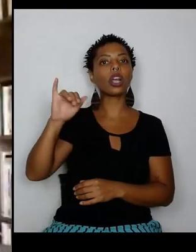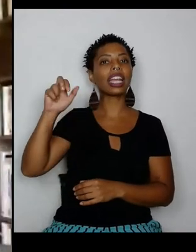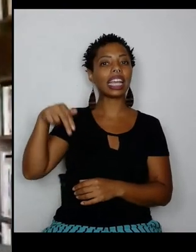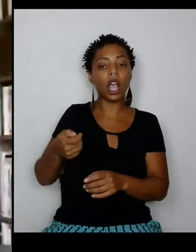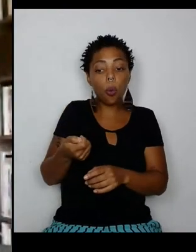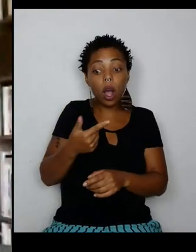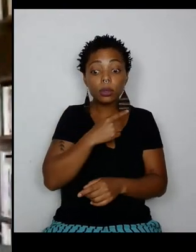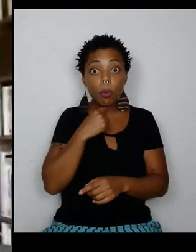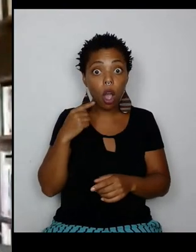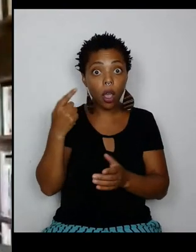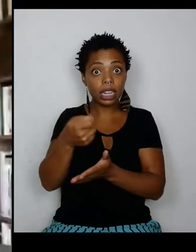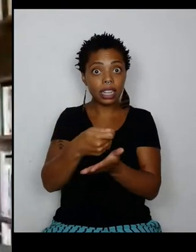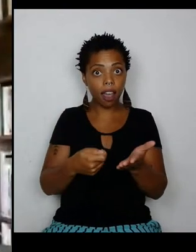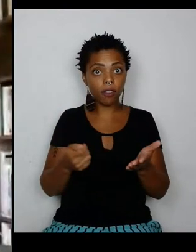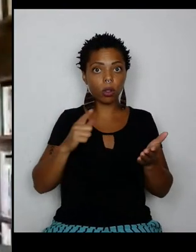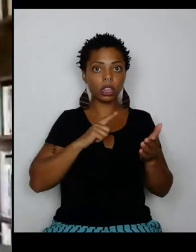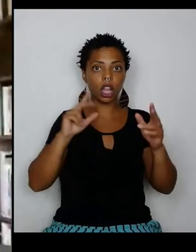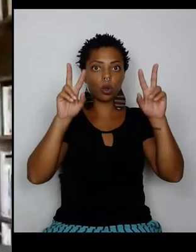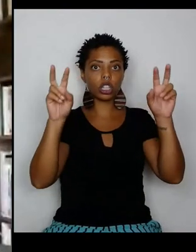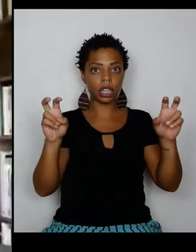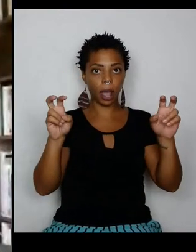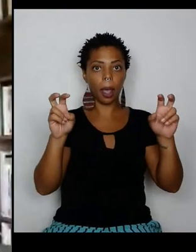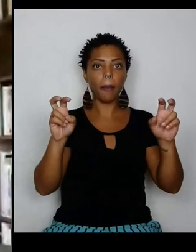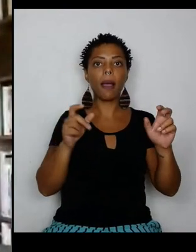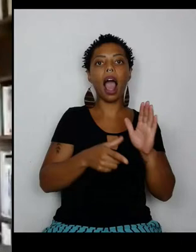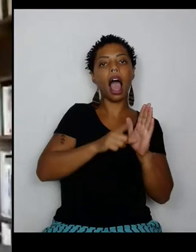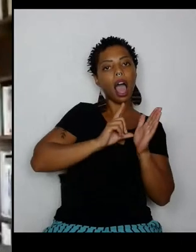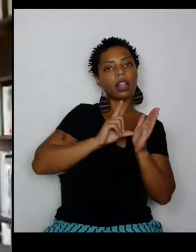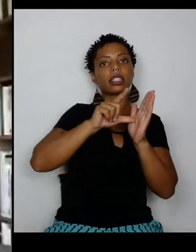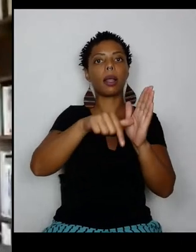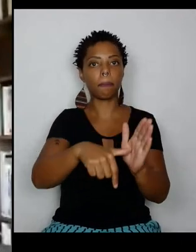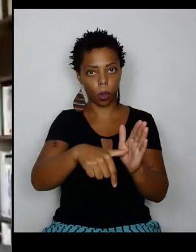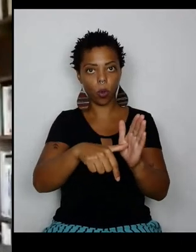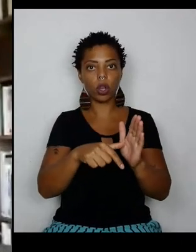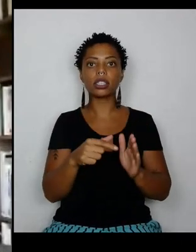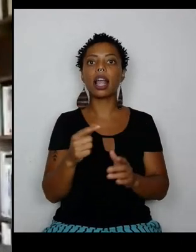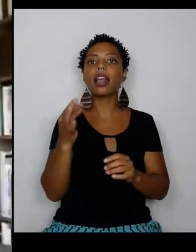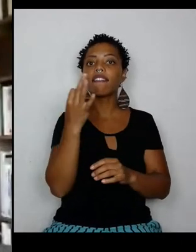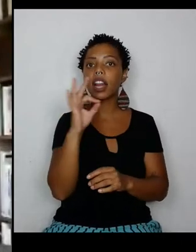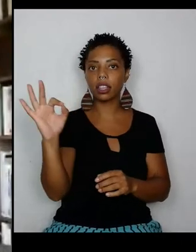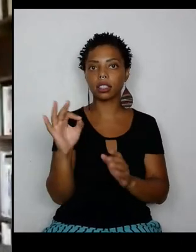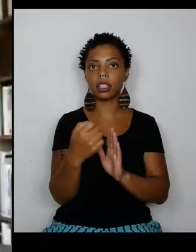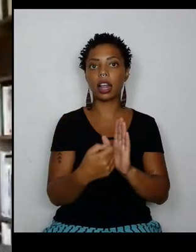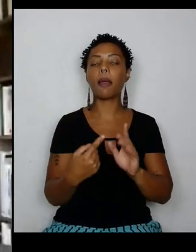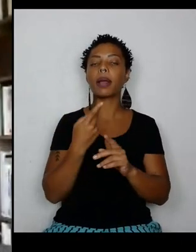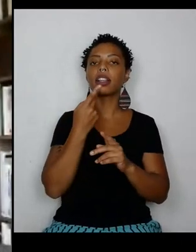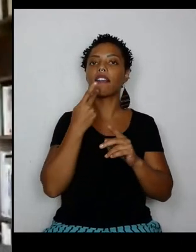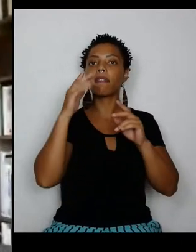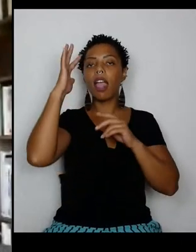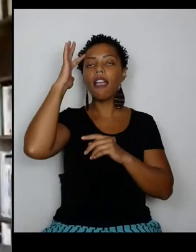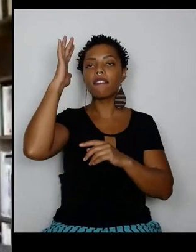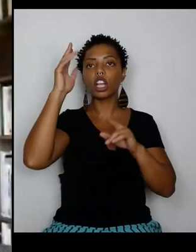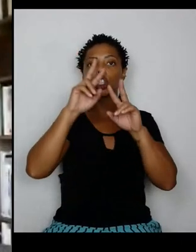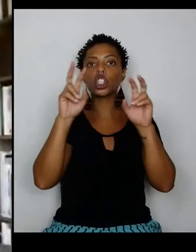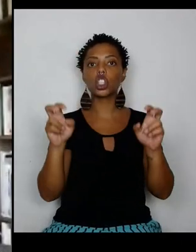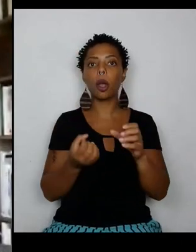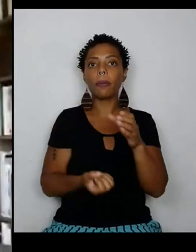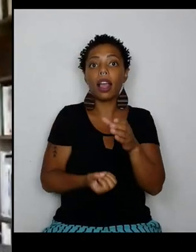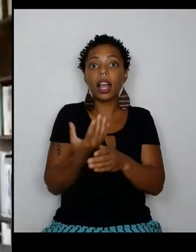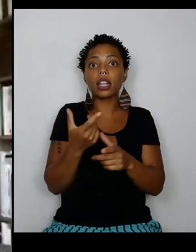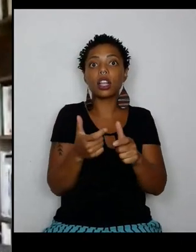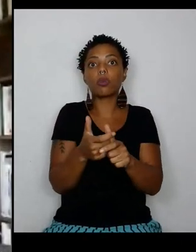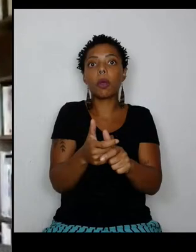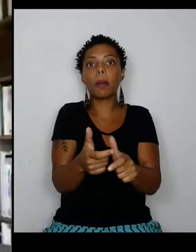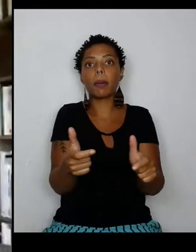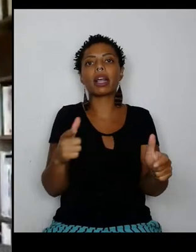before and after he reflects on the volume's construction various episodes many